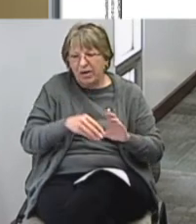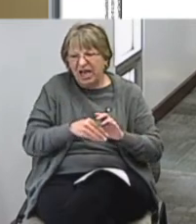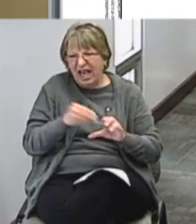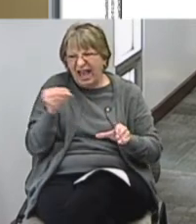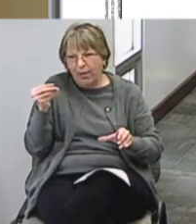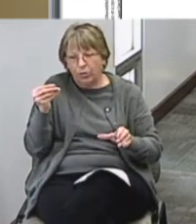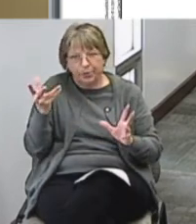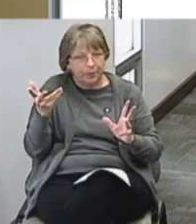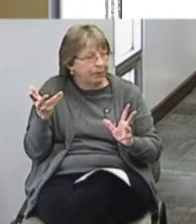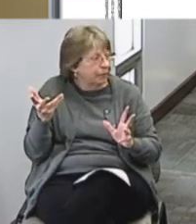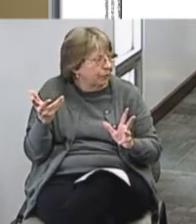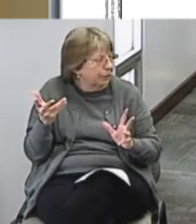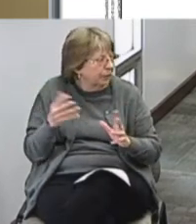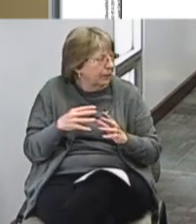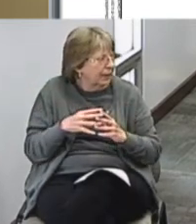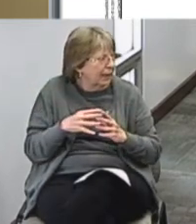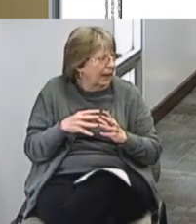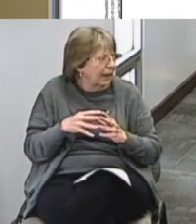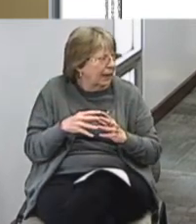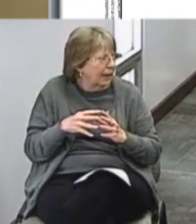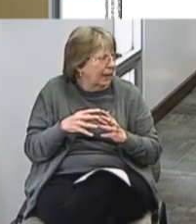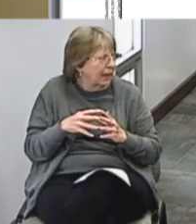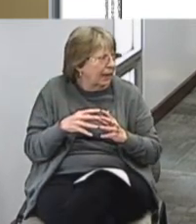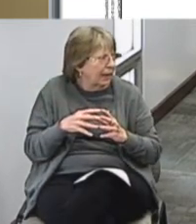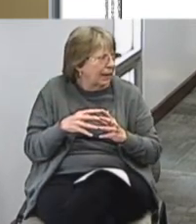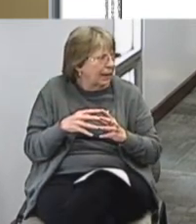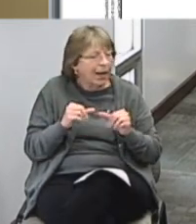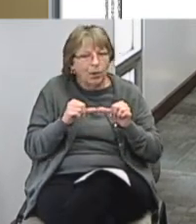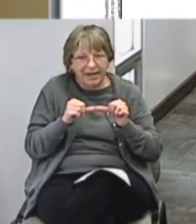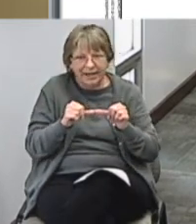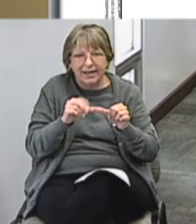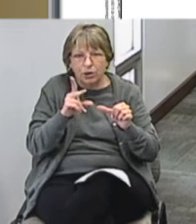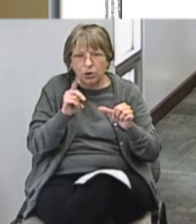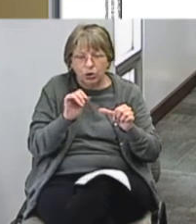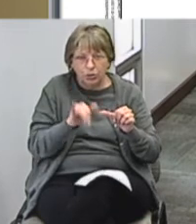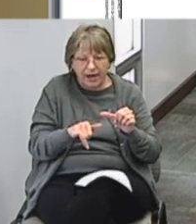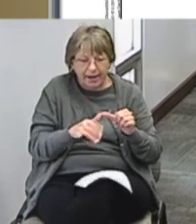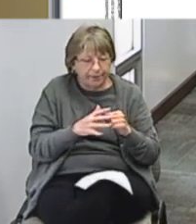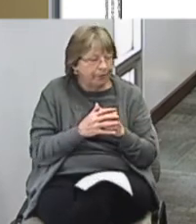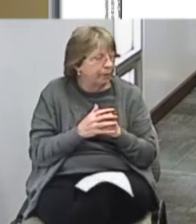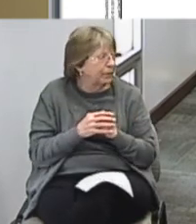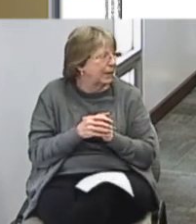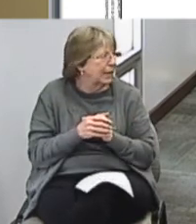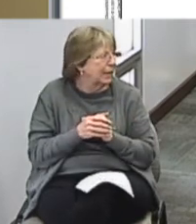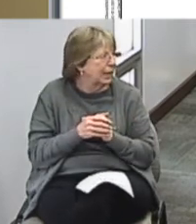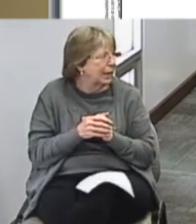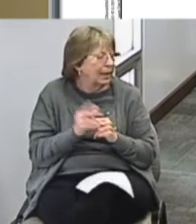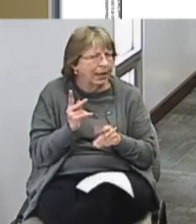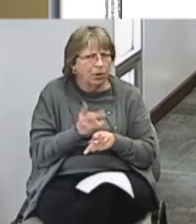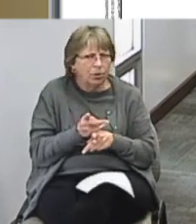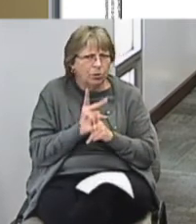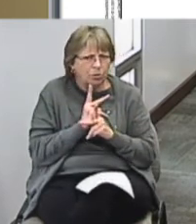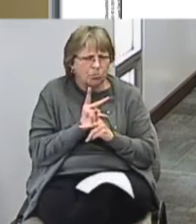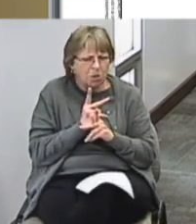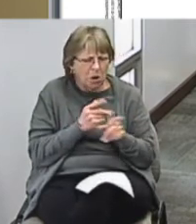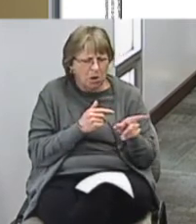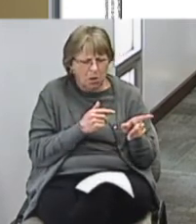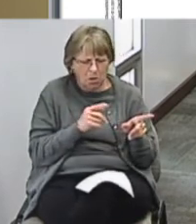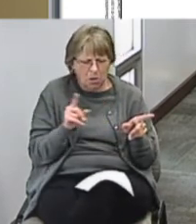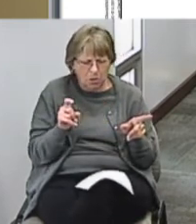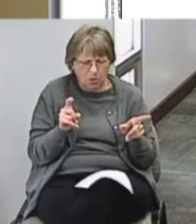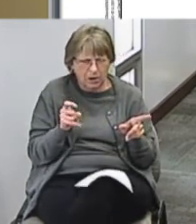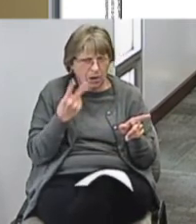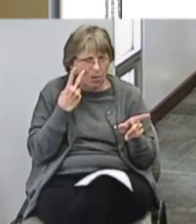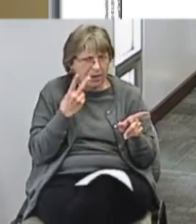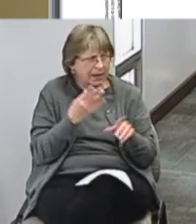cleanup. And that's what we're doing, and we'll continue to do that. To borrow off Steve's question earlier, are we seeing progress